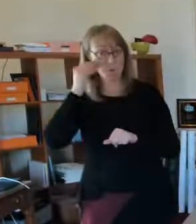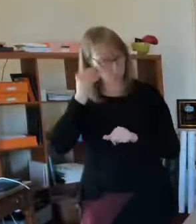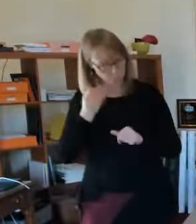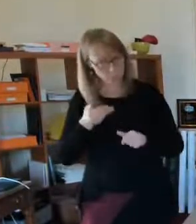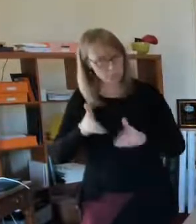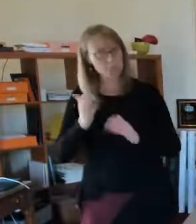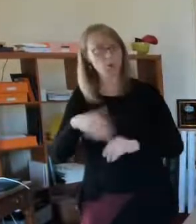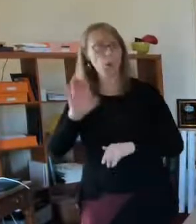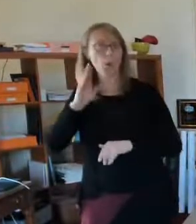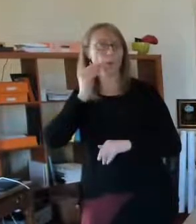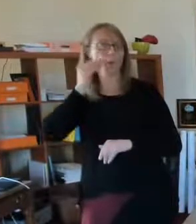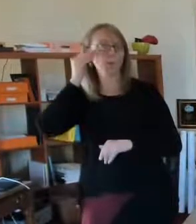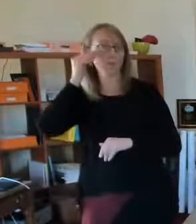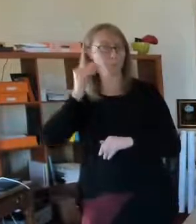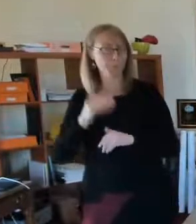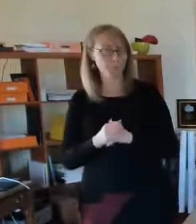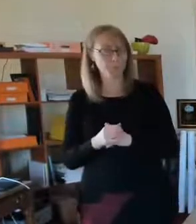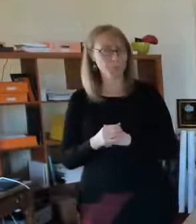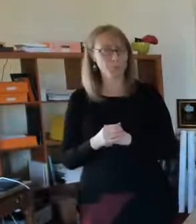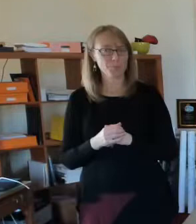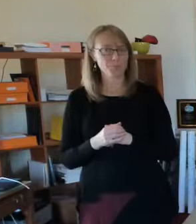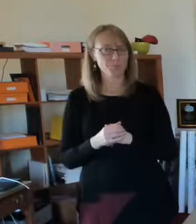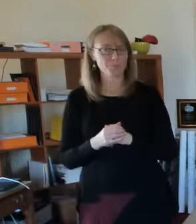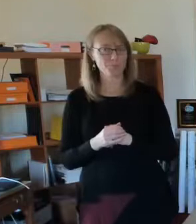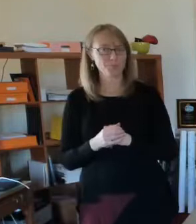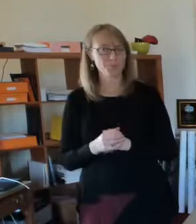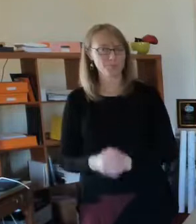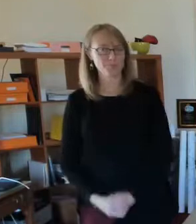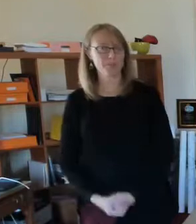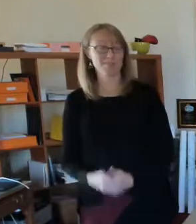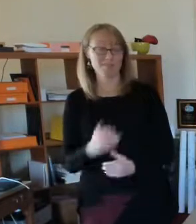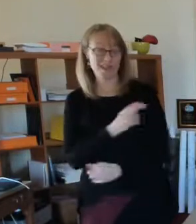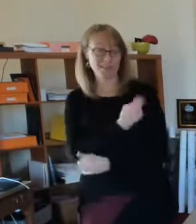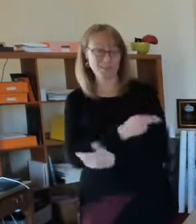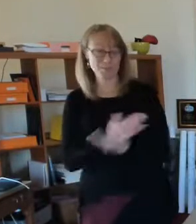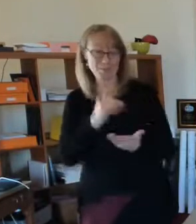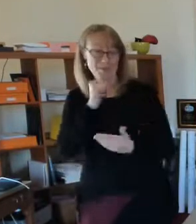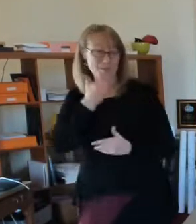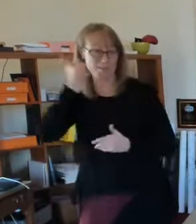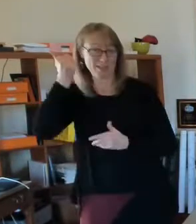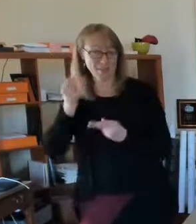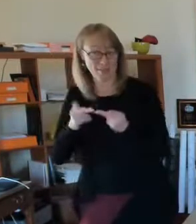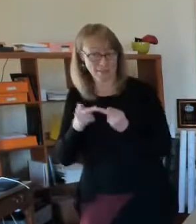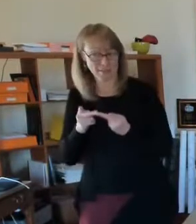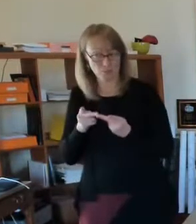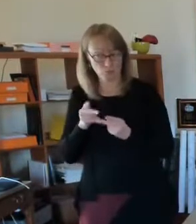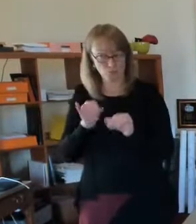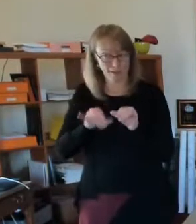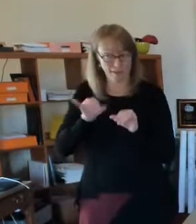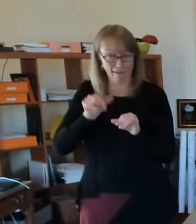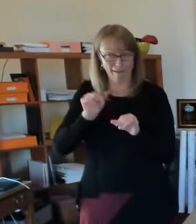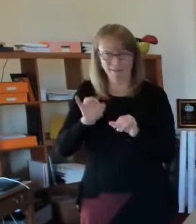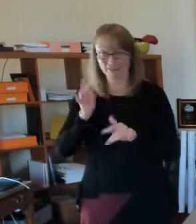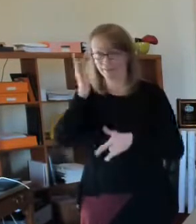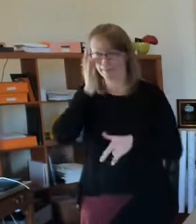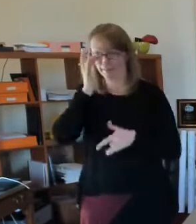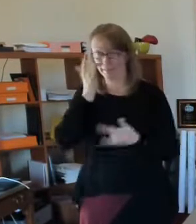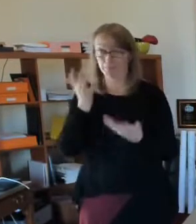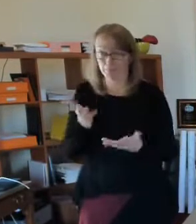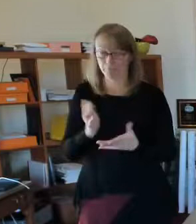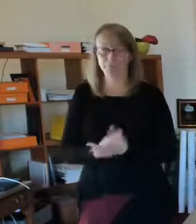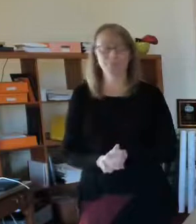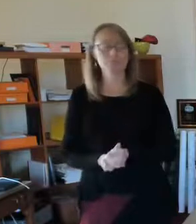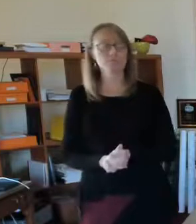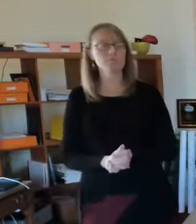hospital. This might be our last new question of the day, Mayor. This is also a Jeff. A lot of new cases